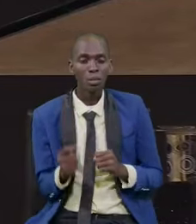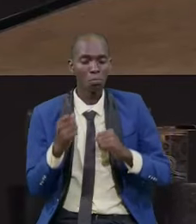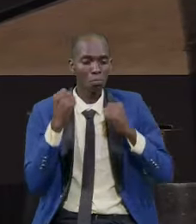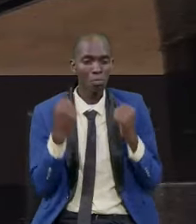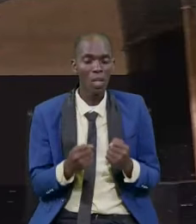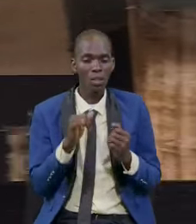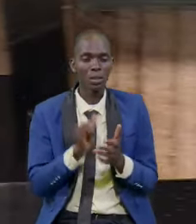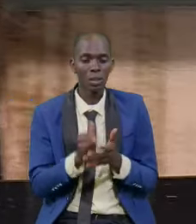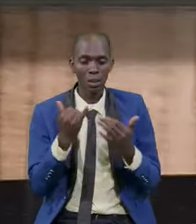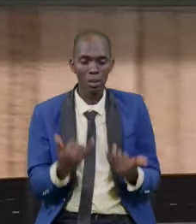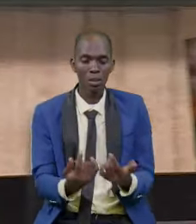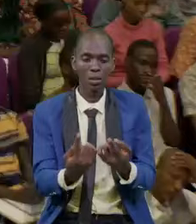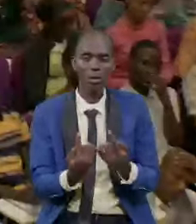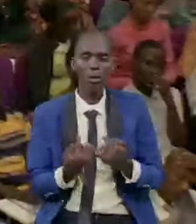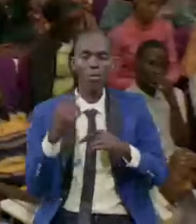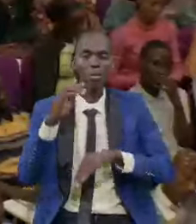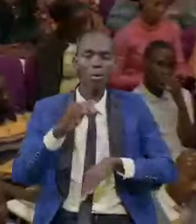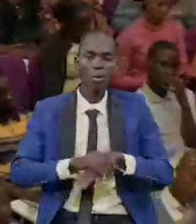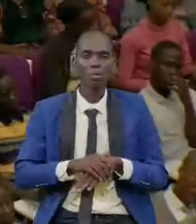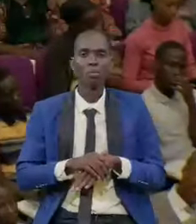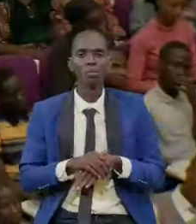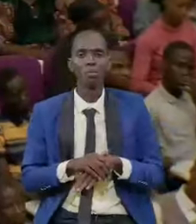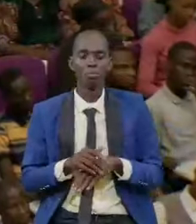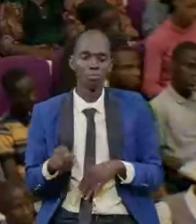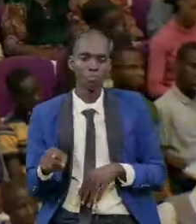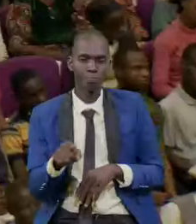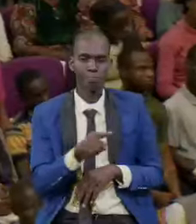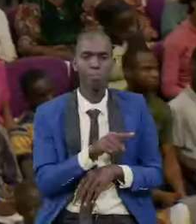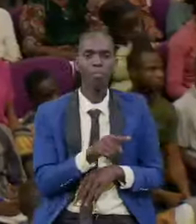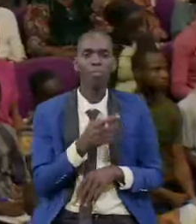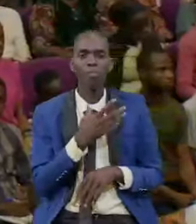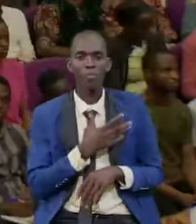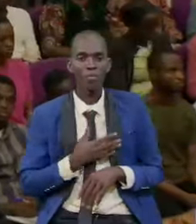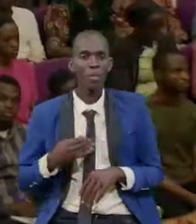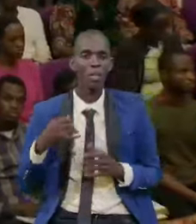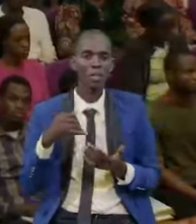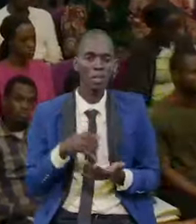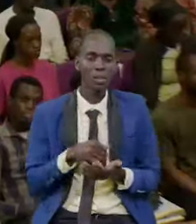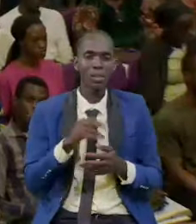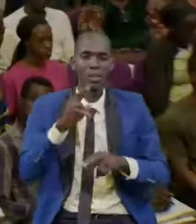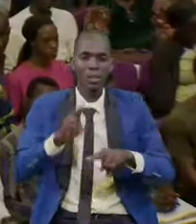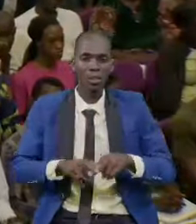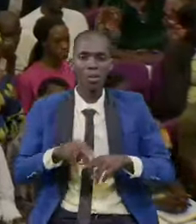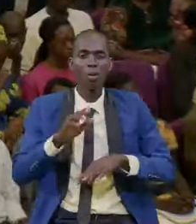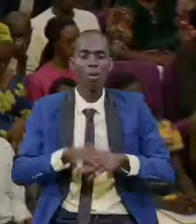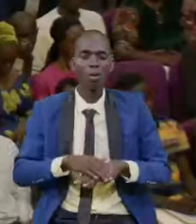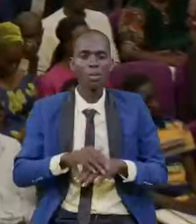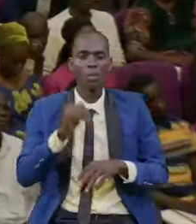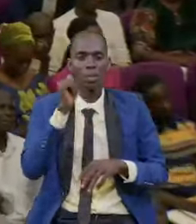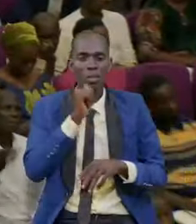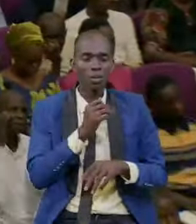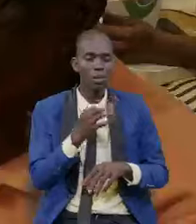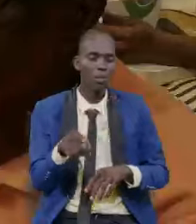now came upon them, and it sat on each of